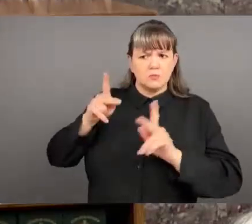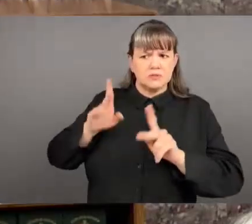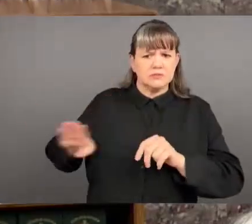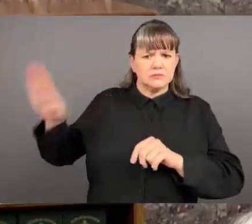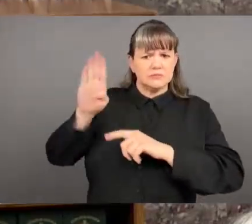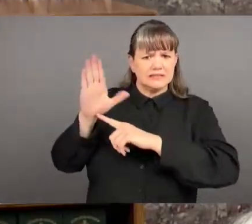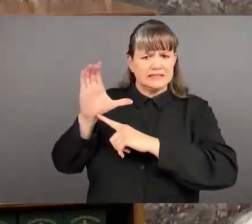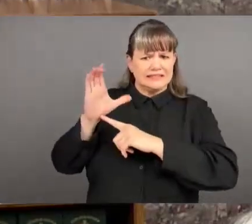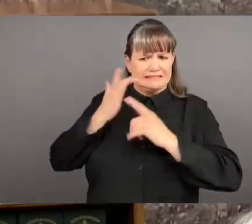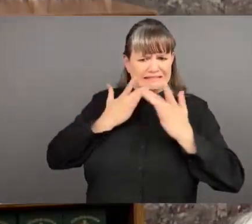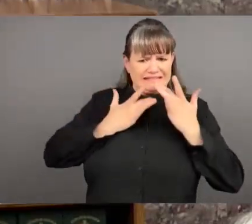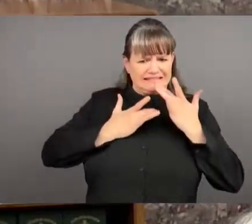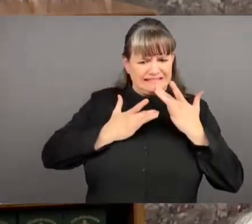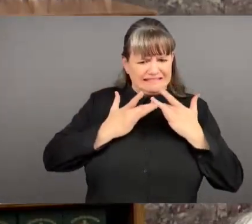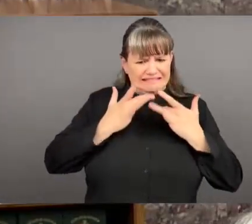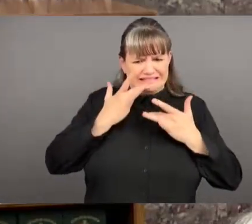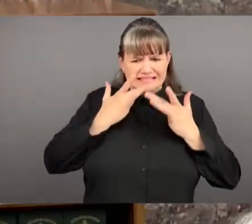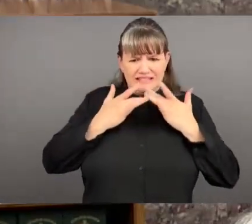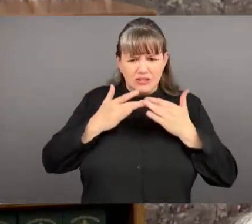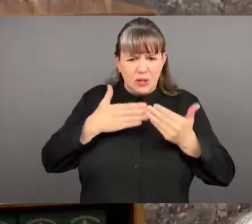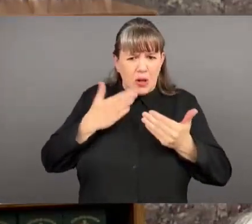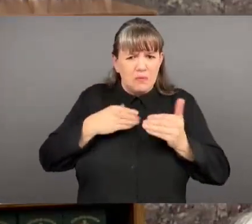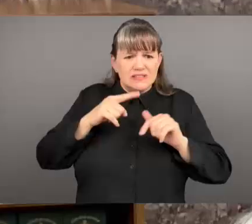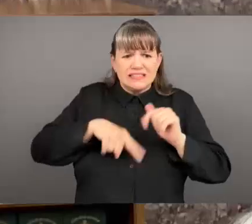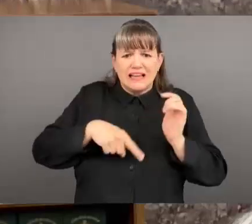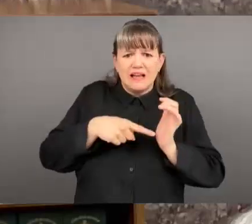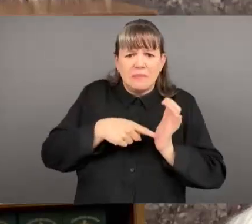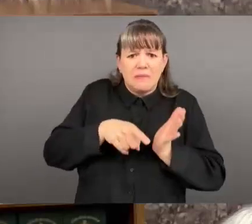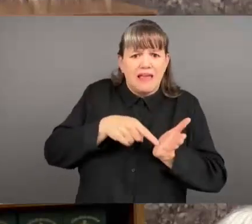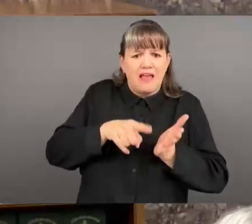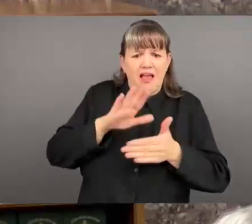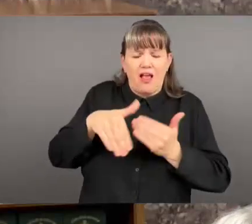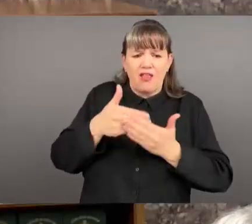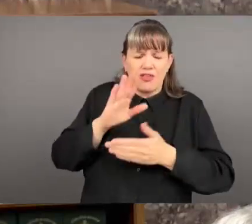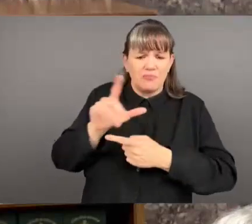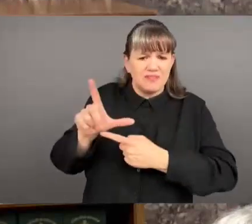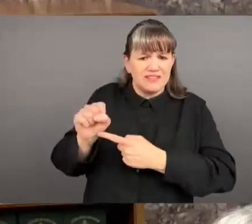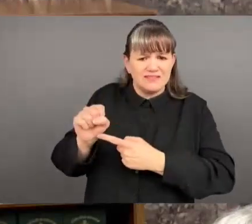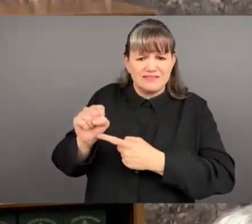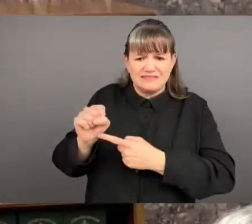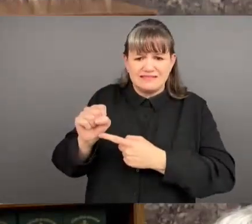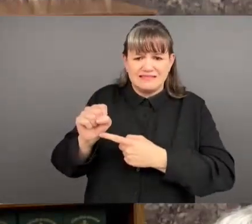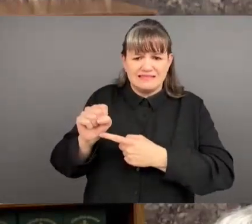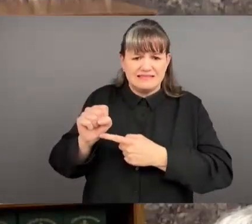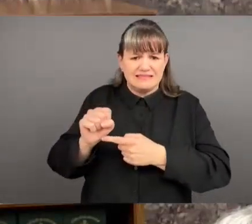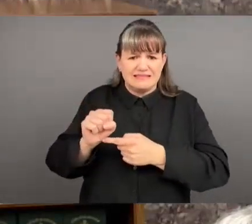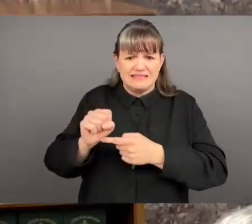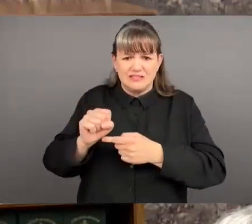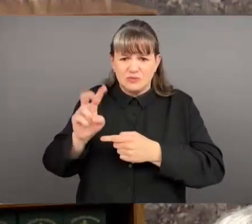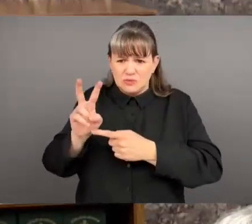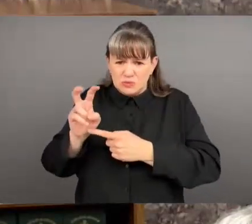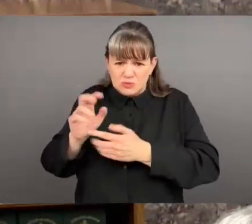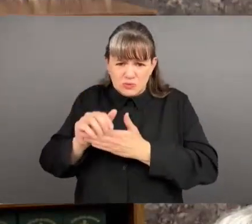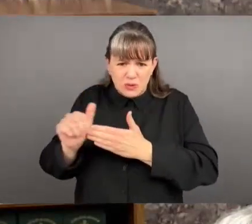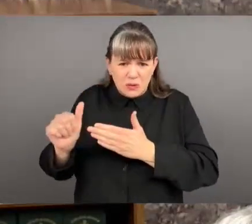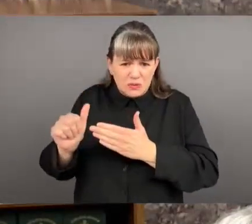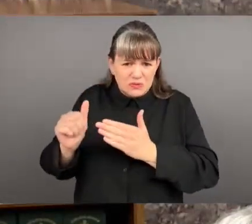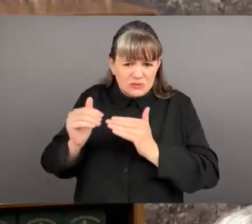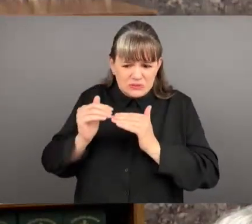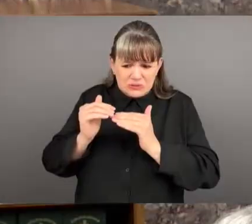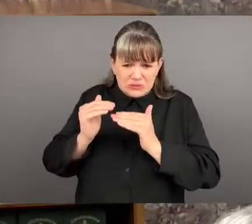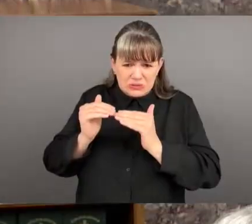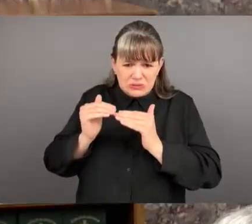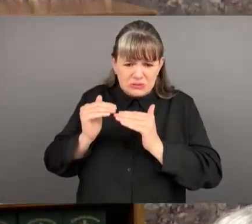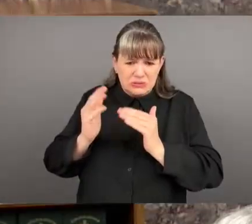pay their bills on a monthly basis. And yet, a vehicle levy that could cost more than